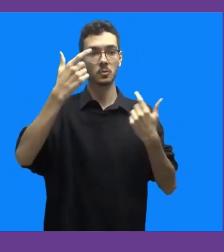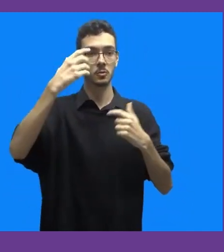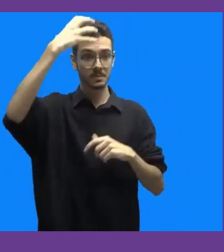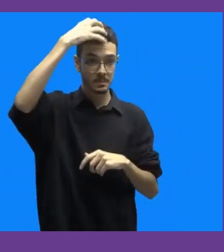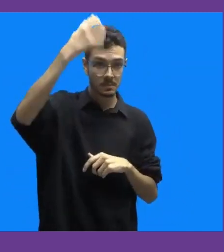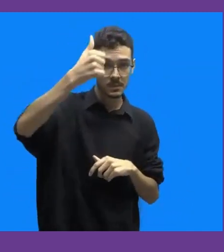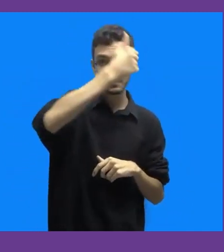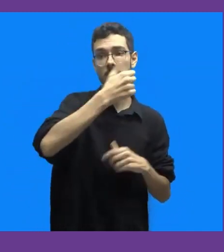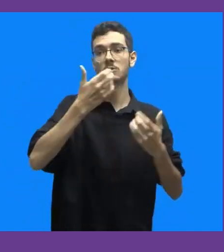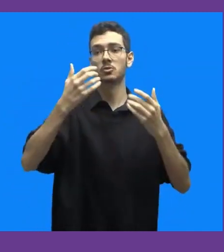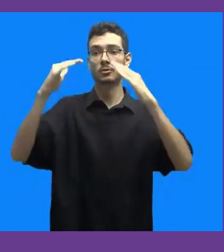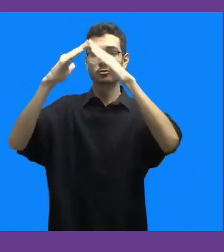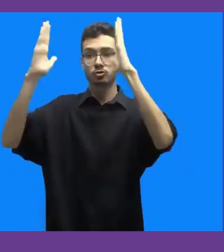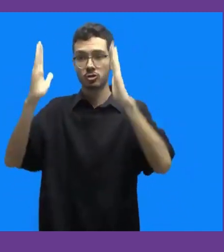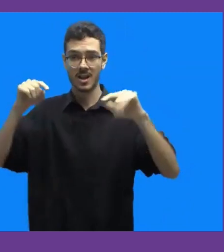this